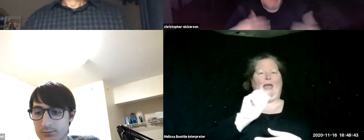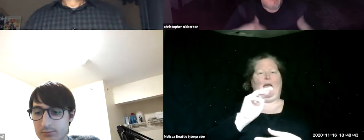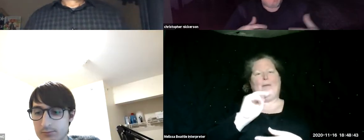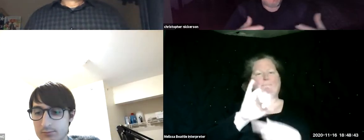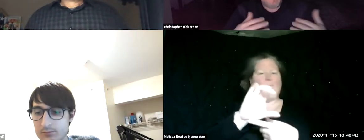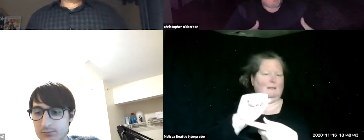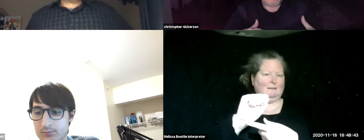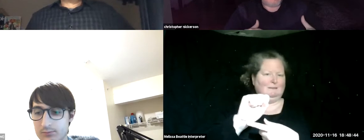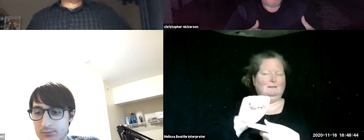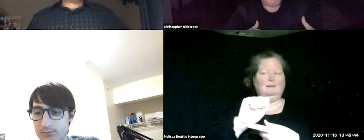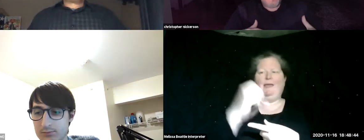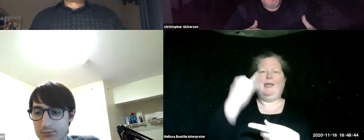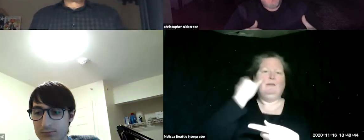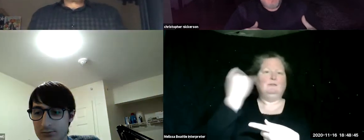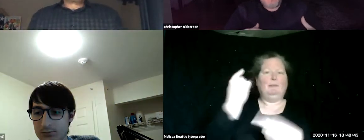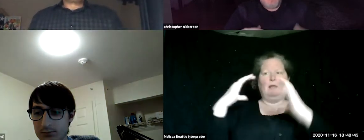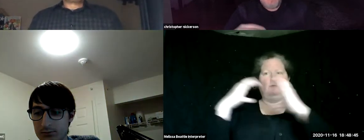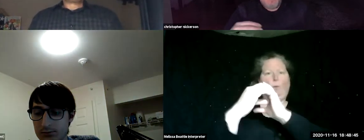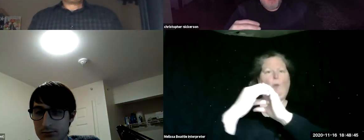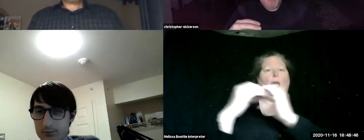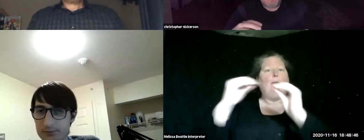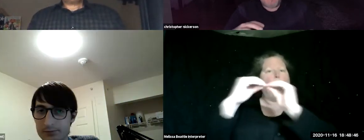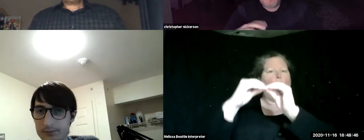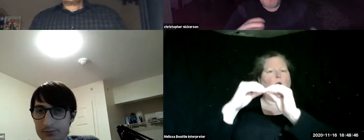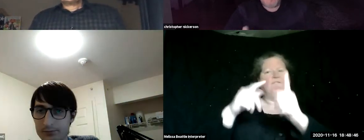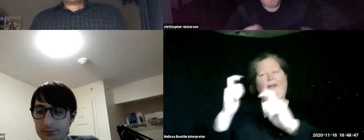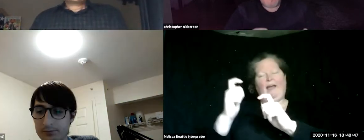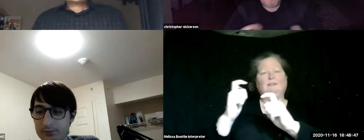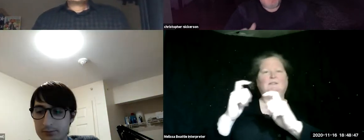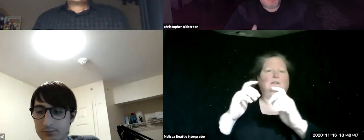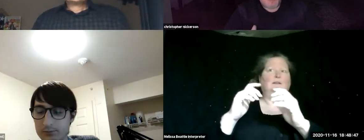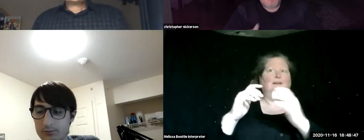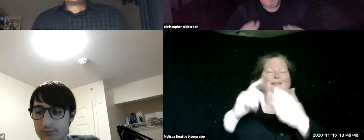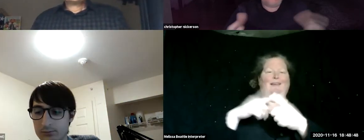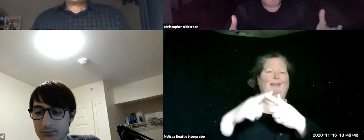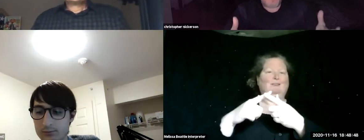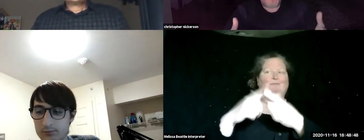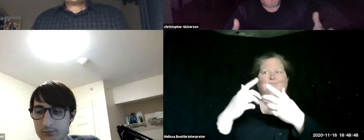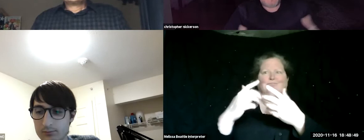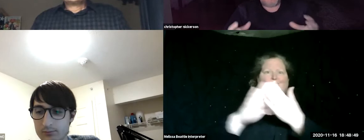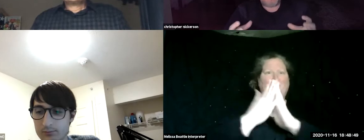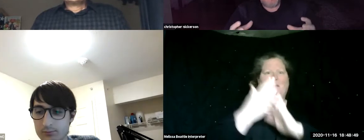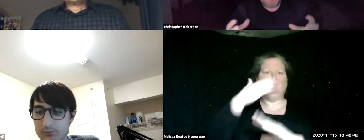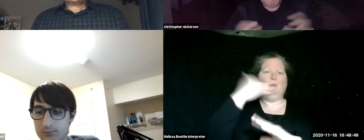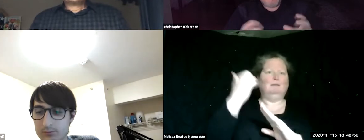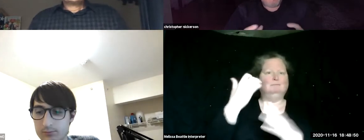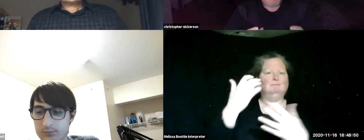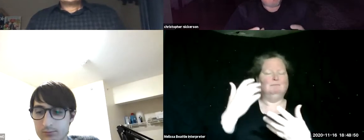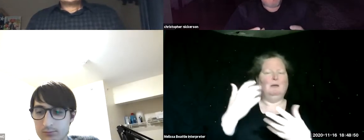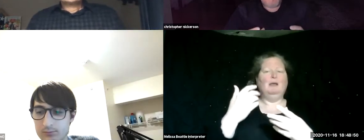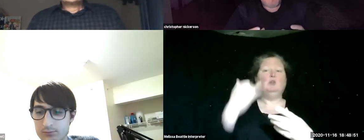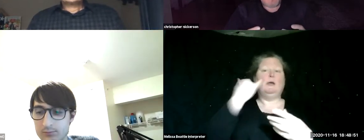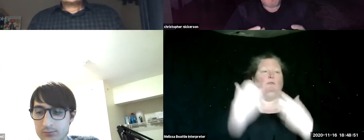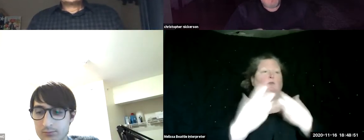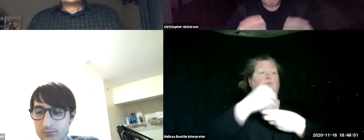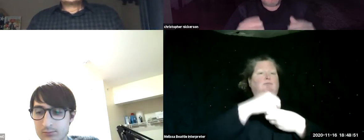and you could deliver at speed and at scale. And I think that as you start to weave cybersecurity and security in general into the context